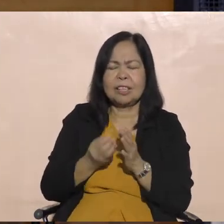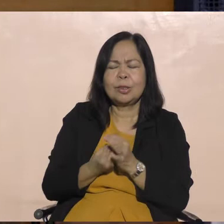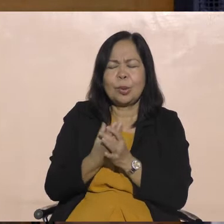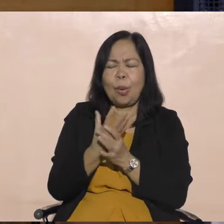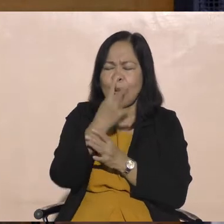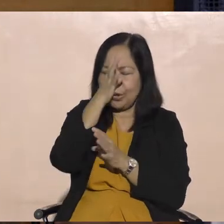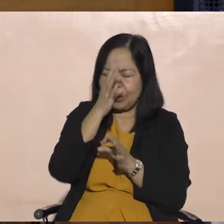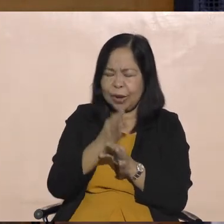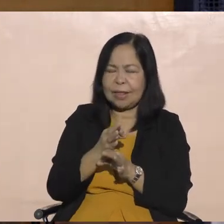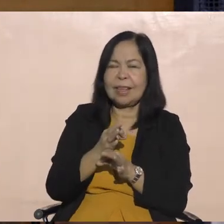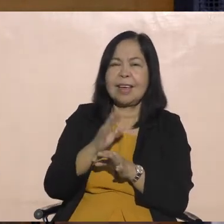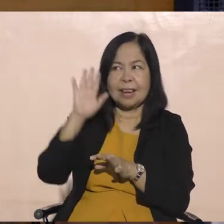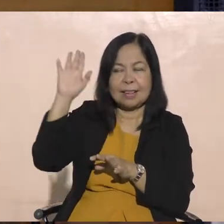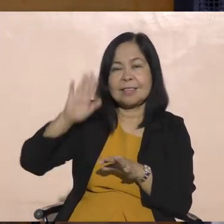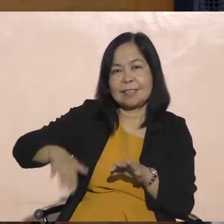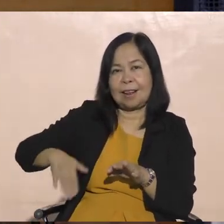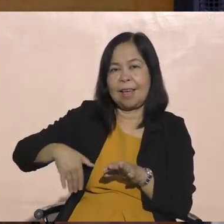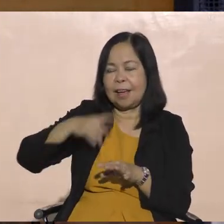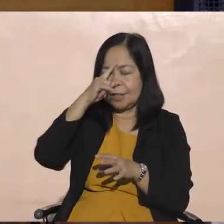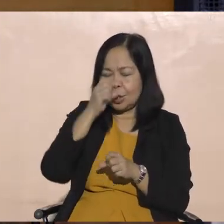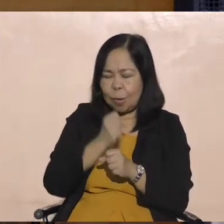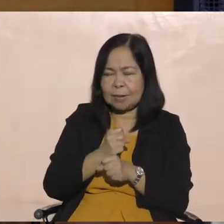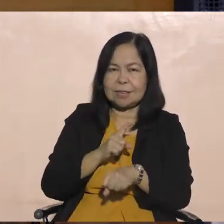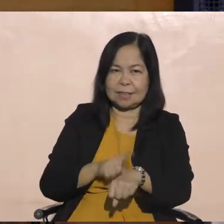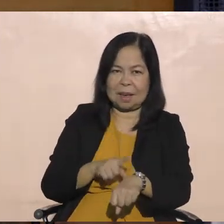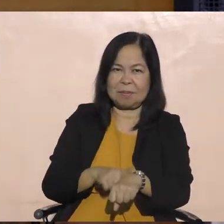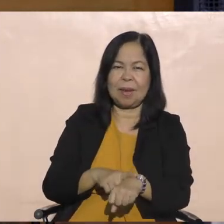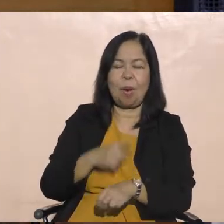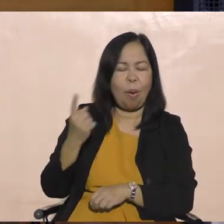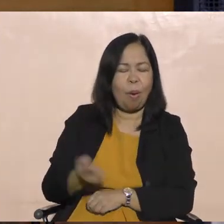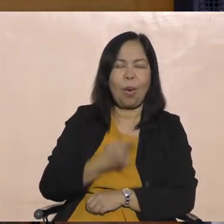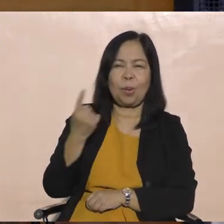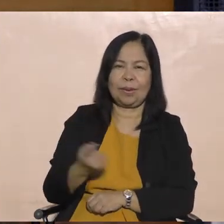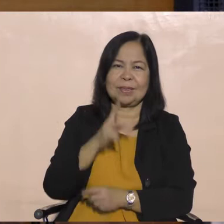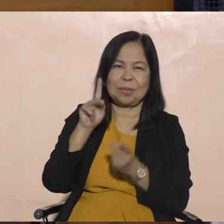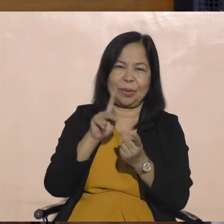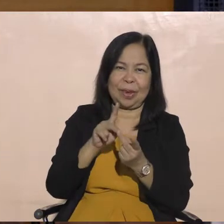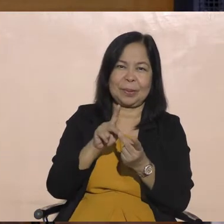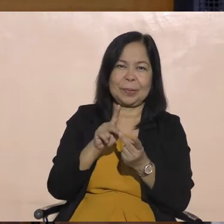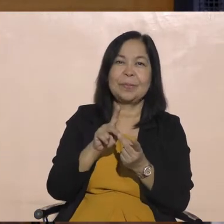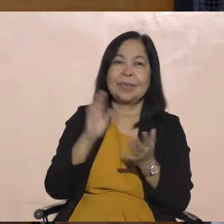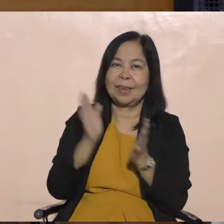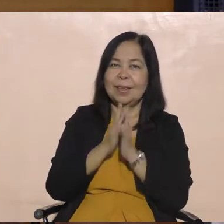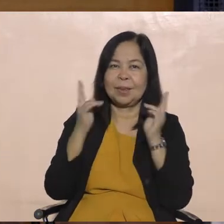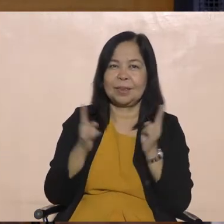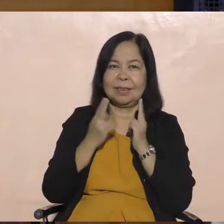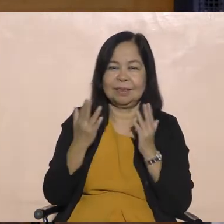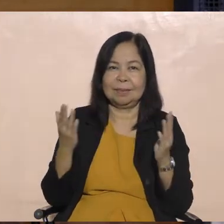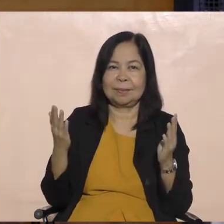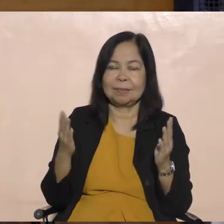delay and trust His timing. Why? Because God's timing is always perfect.